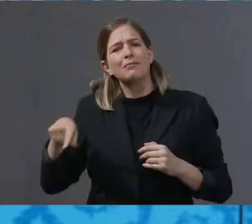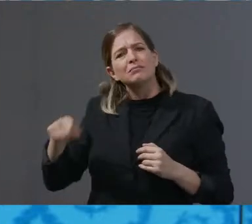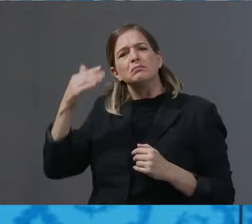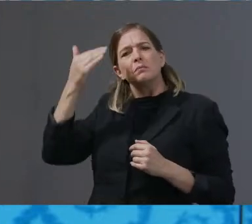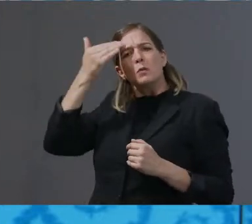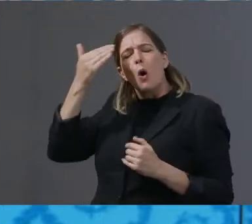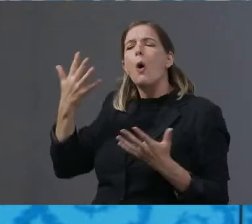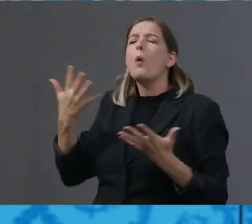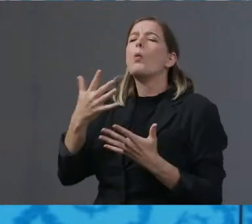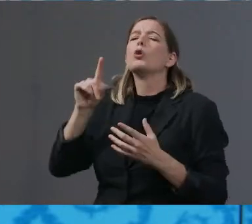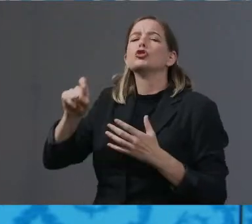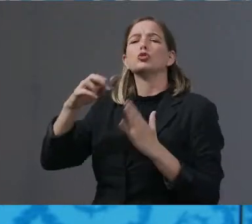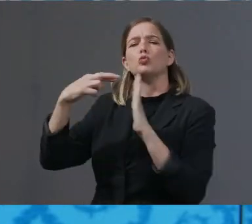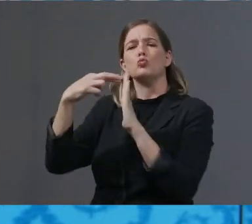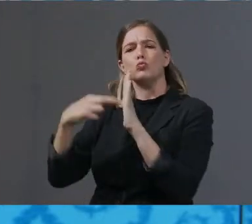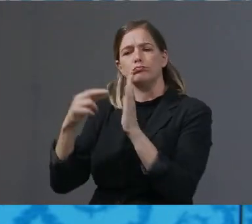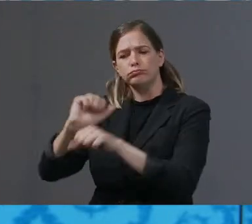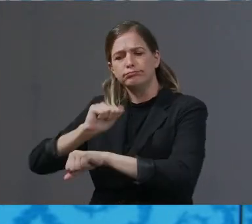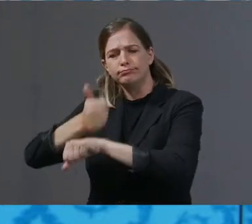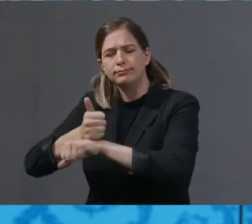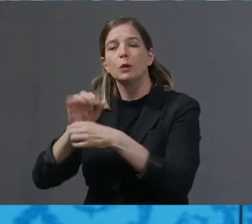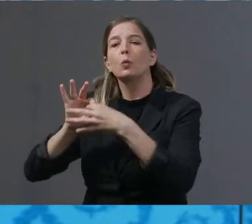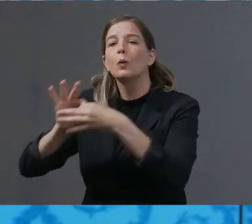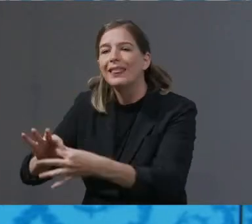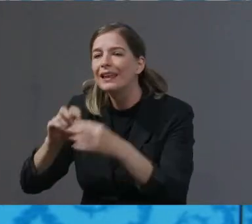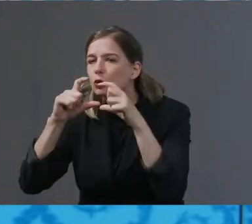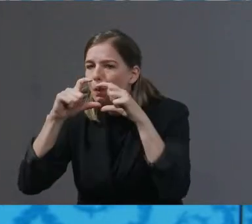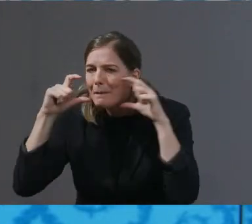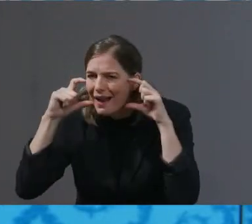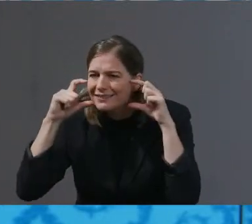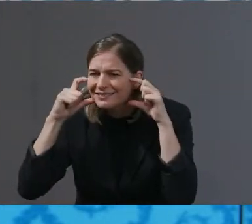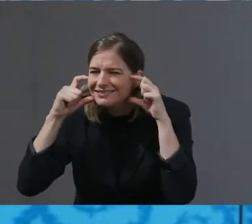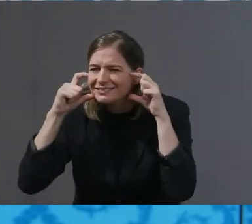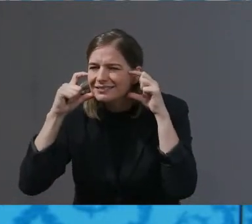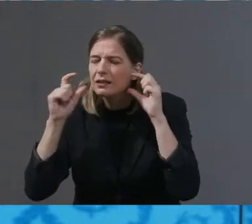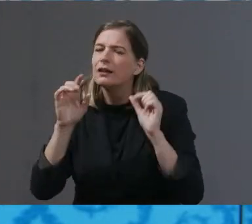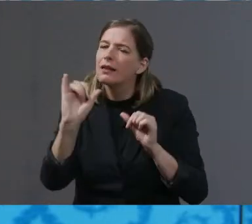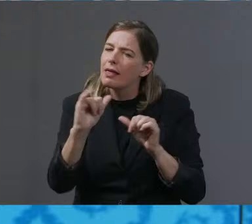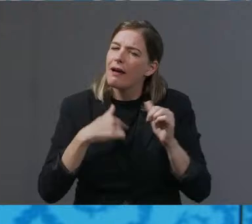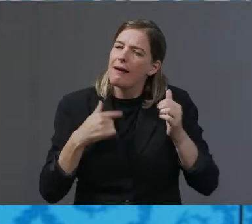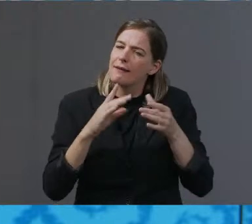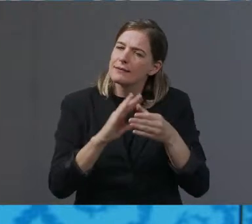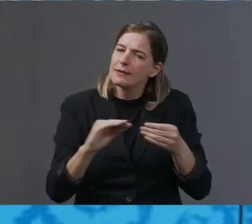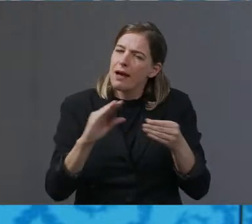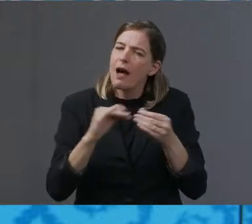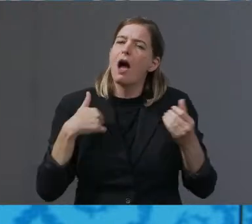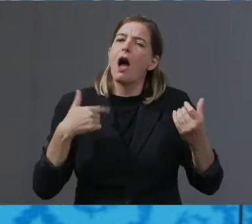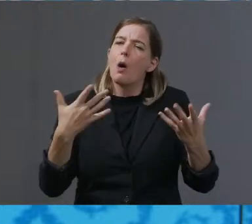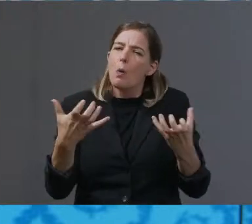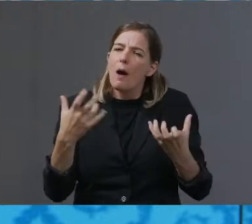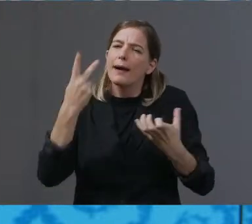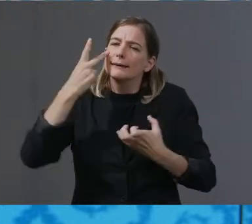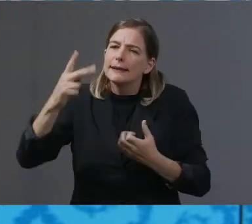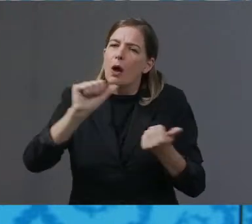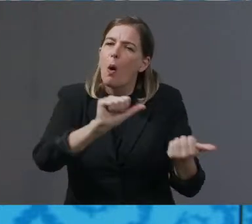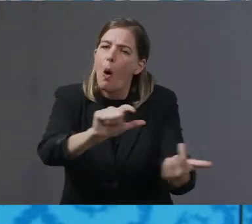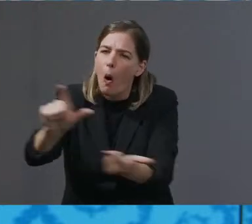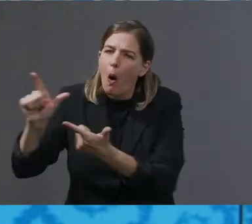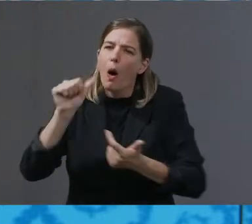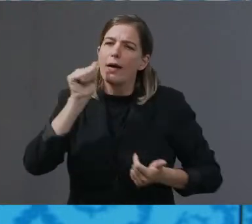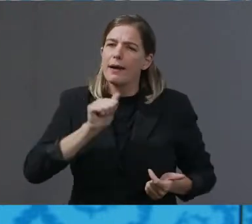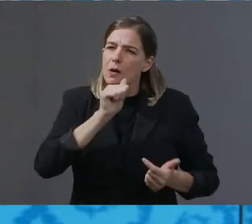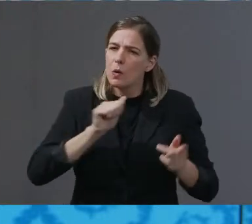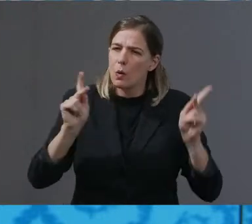the directive is around face coverings. And like I said, I want to see all Arizonans wearing a face covering. Real